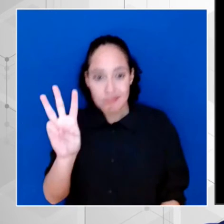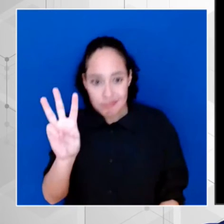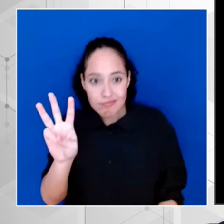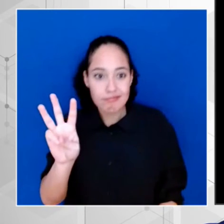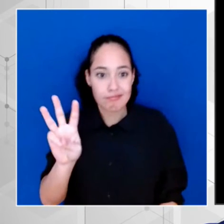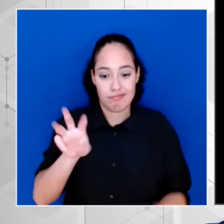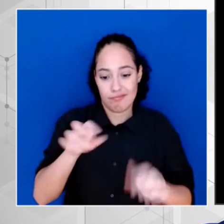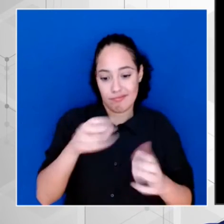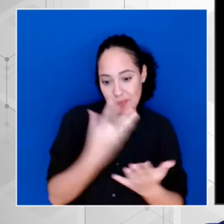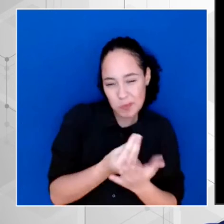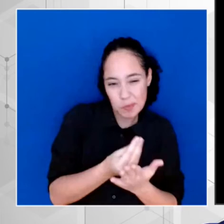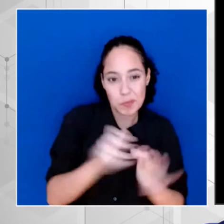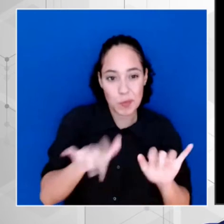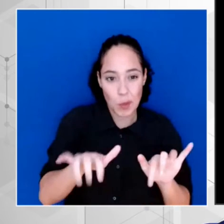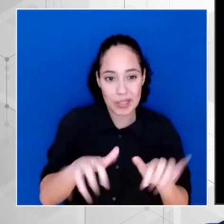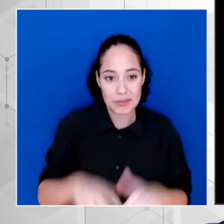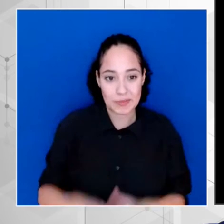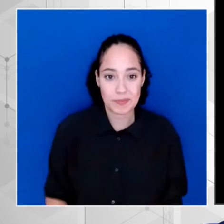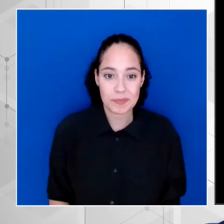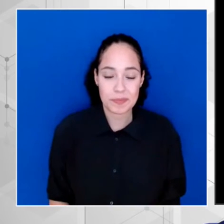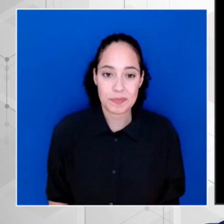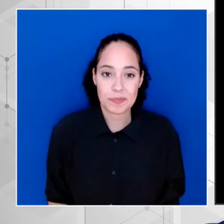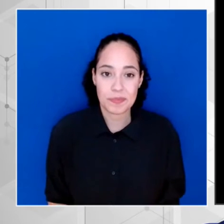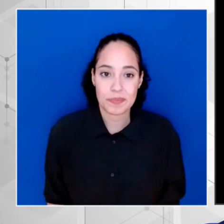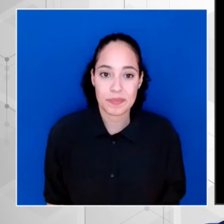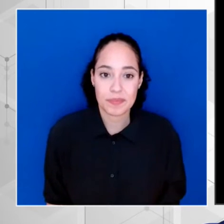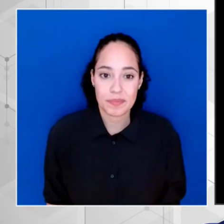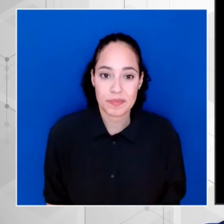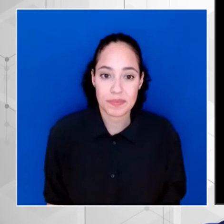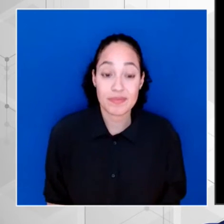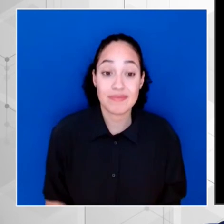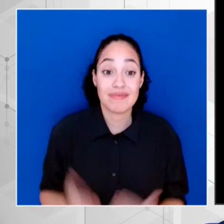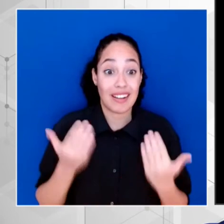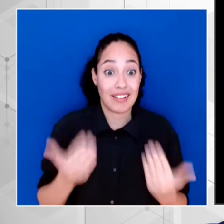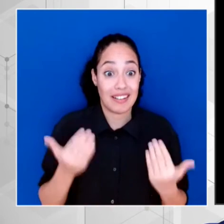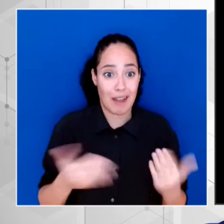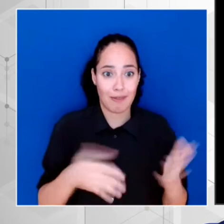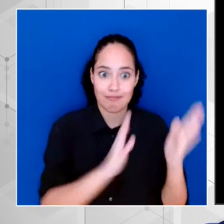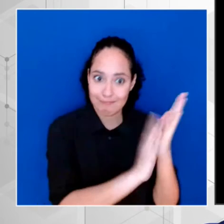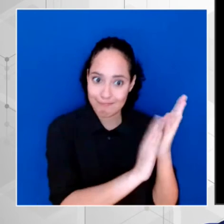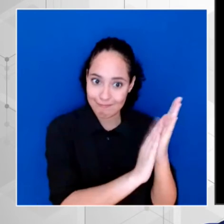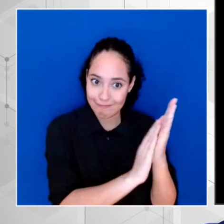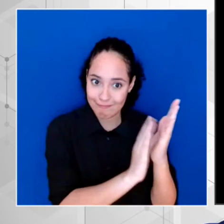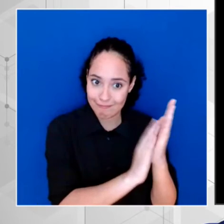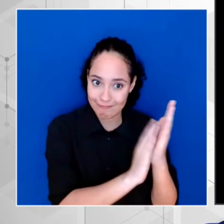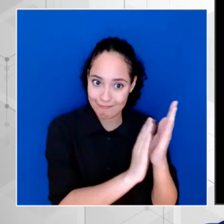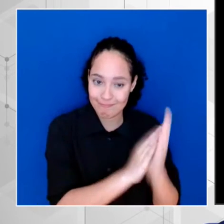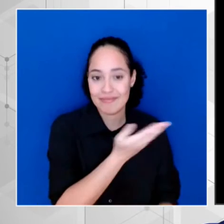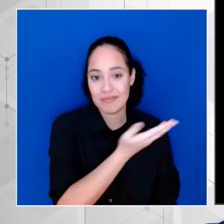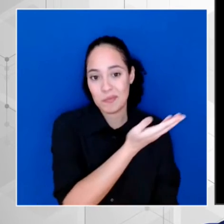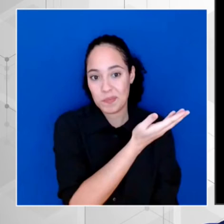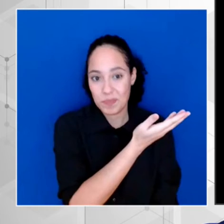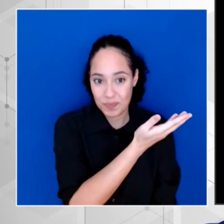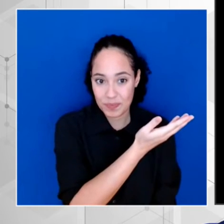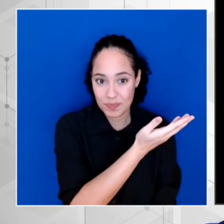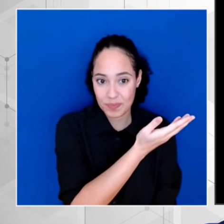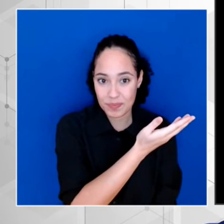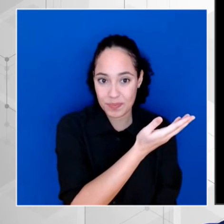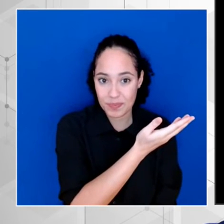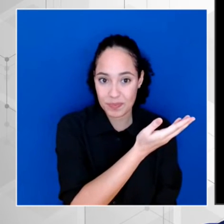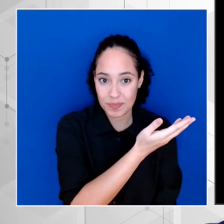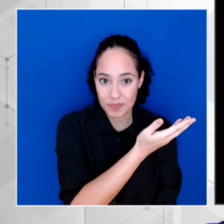virtual conference. Kat Stoika-Ostenfeld has invaluable insights about applied linguistics and technical writing, for